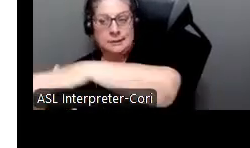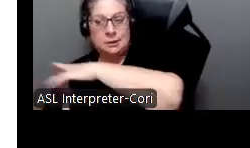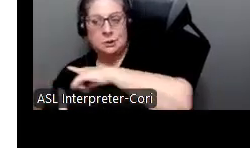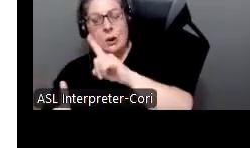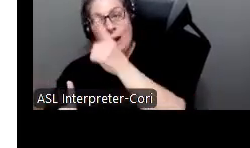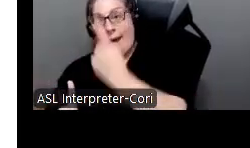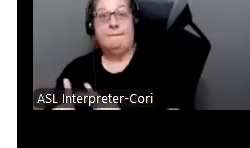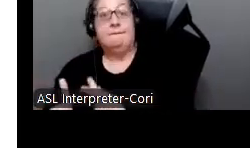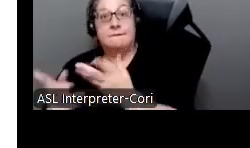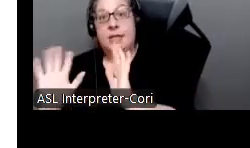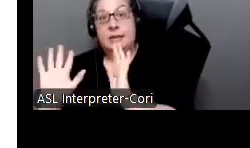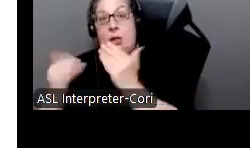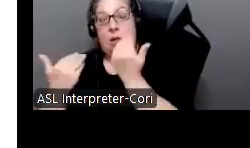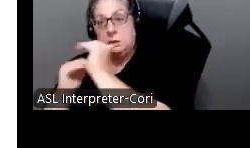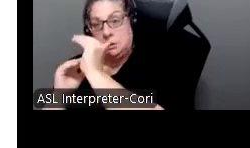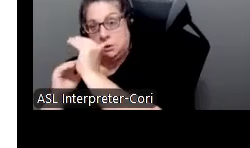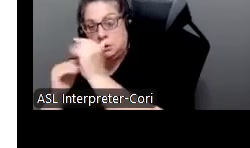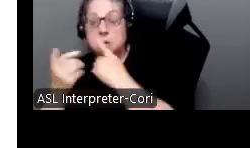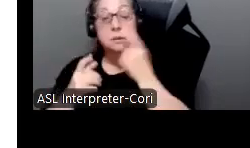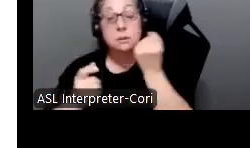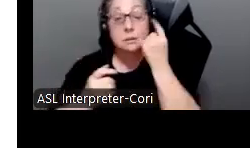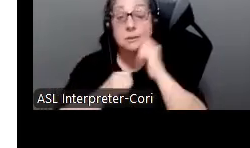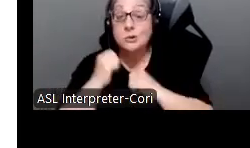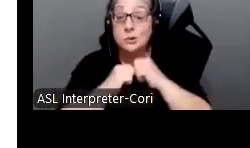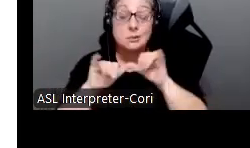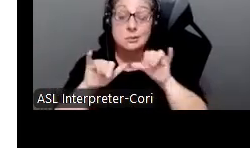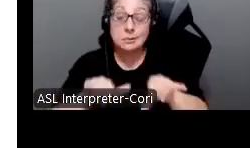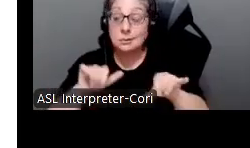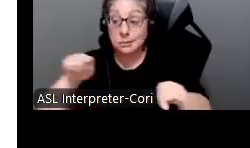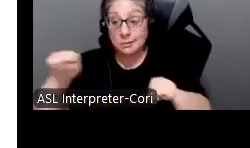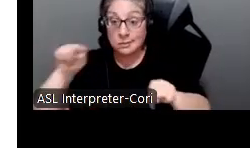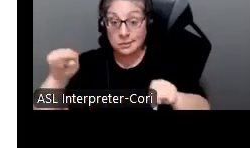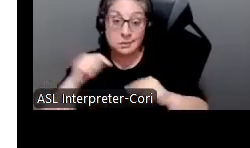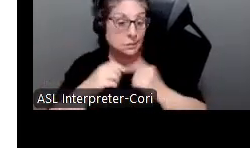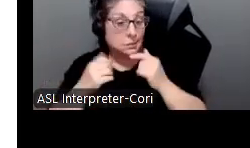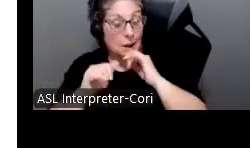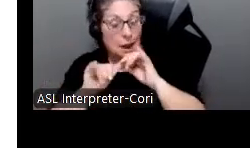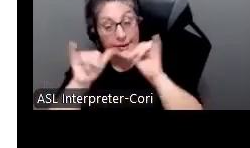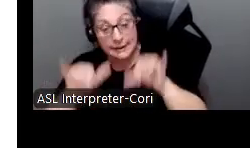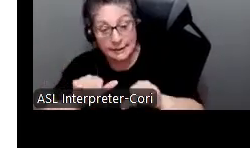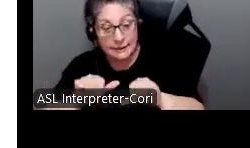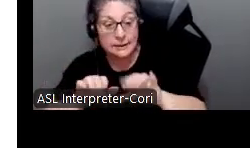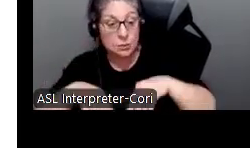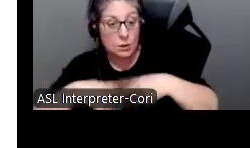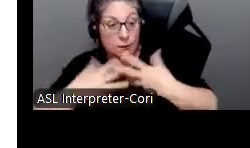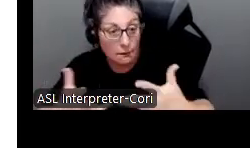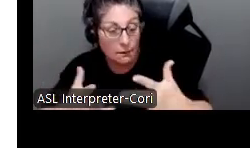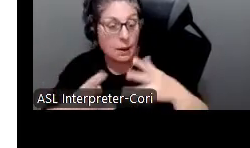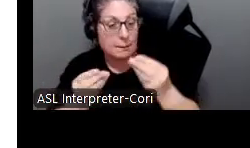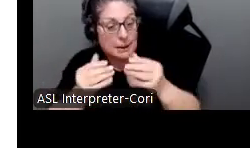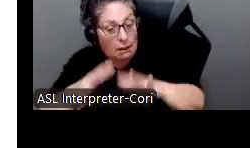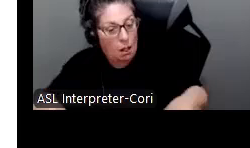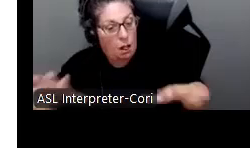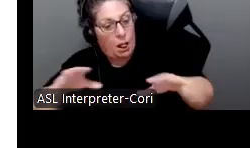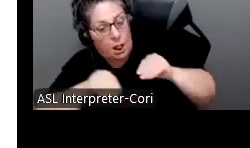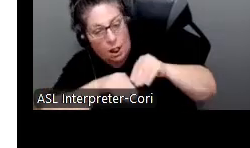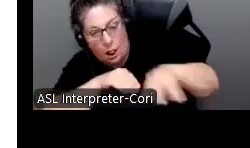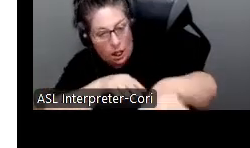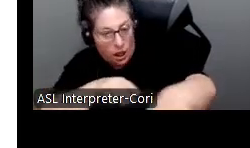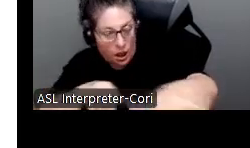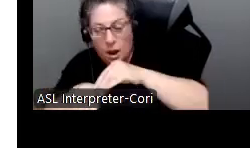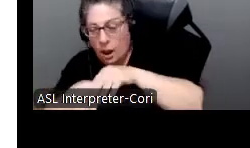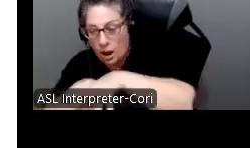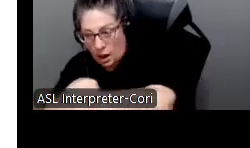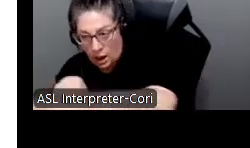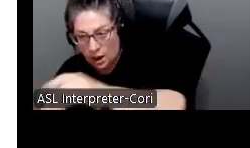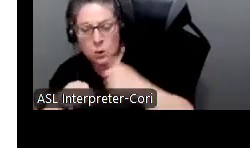half a mile. But the basic structure is still in place with how these systems deposit material. And so, we try to work within